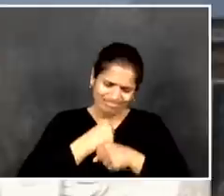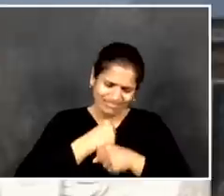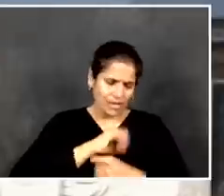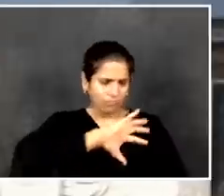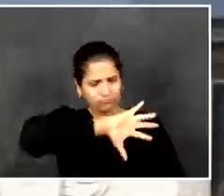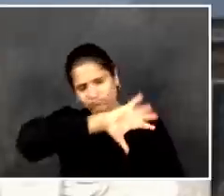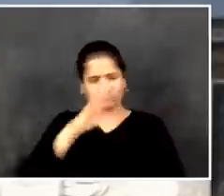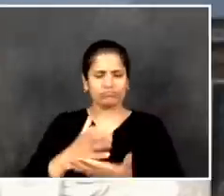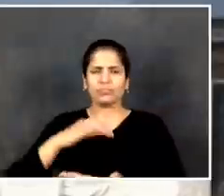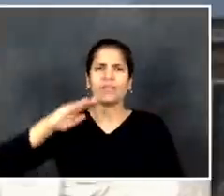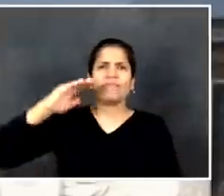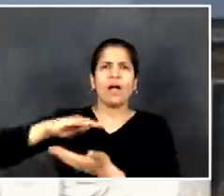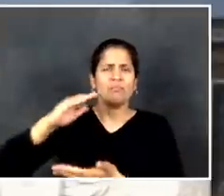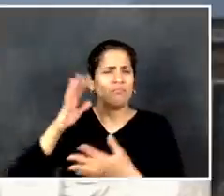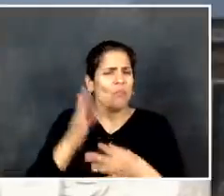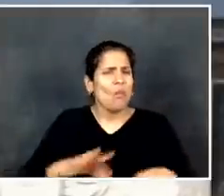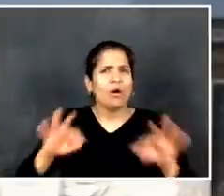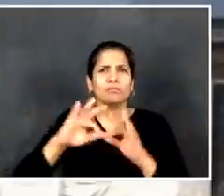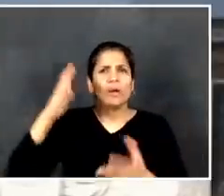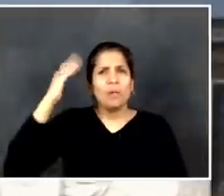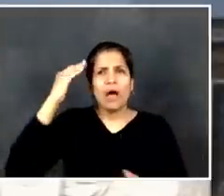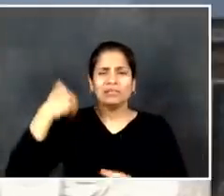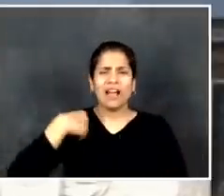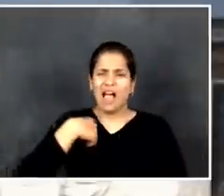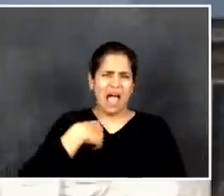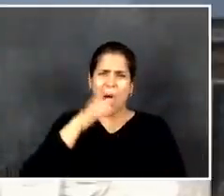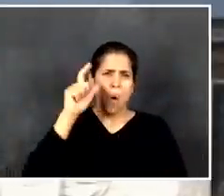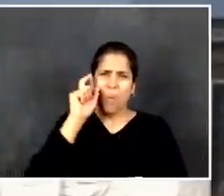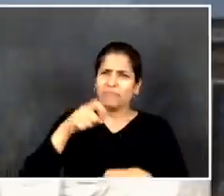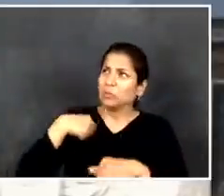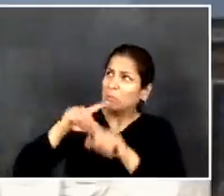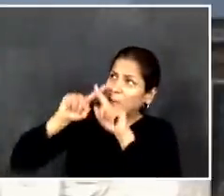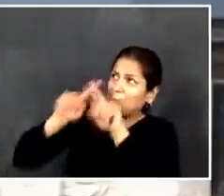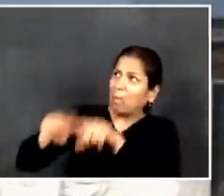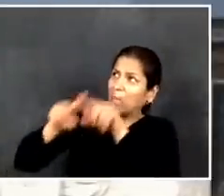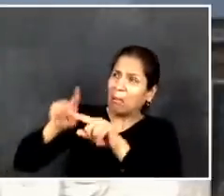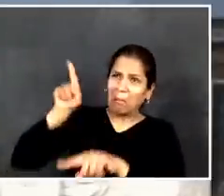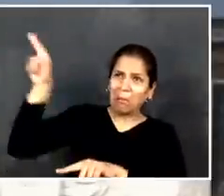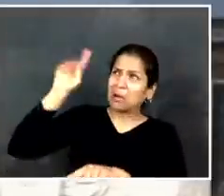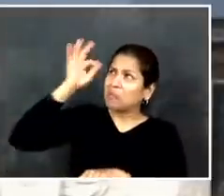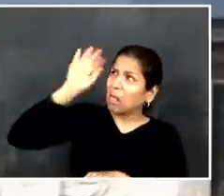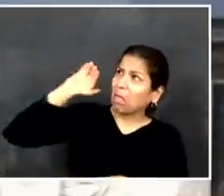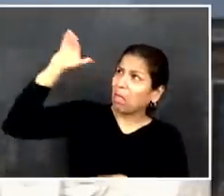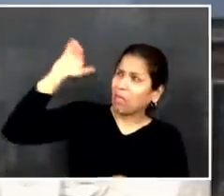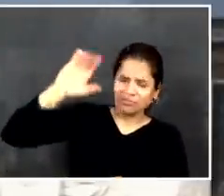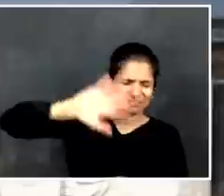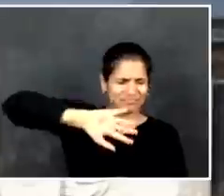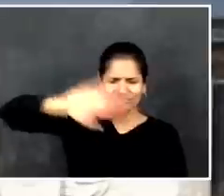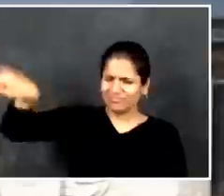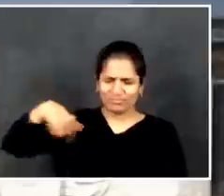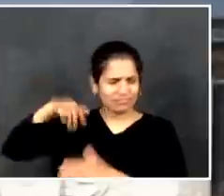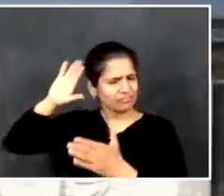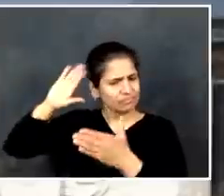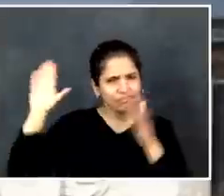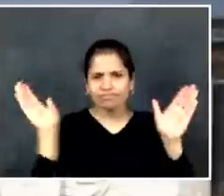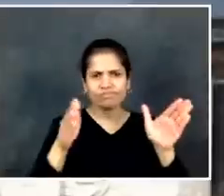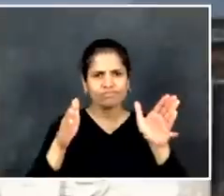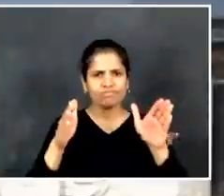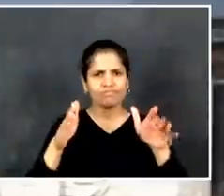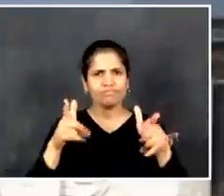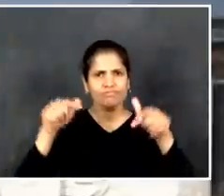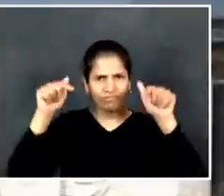is really, really clear. This is a city that, you know, really led this nation